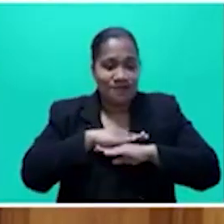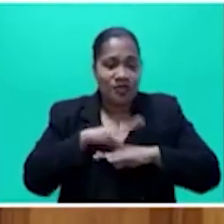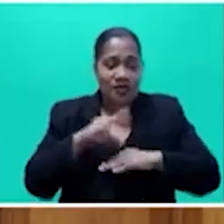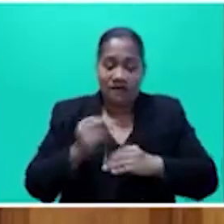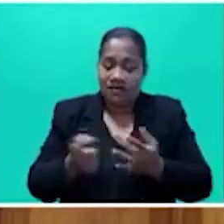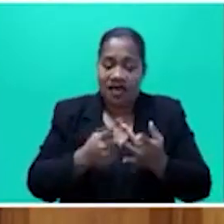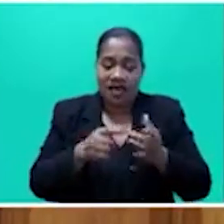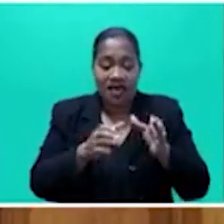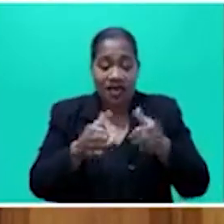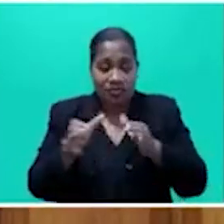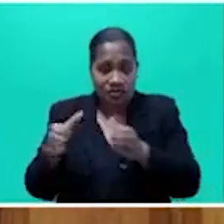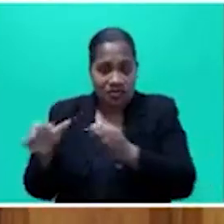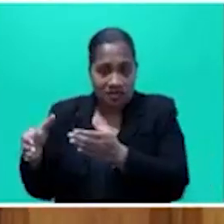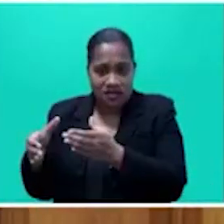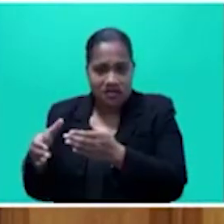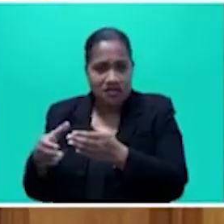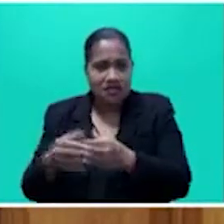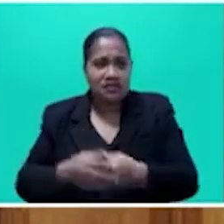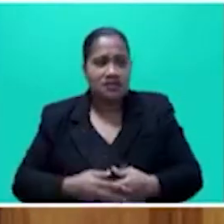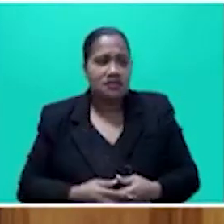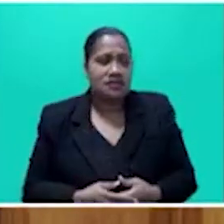other agencies, which is